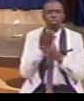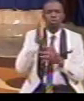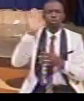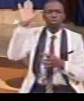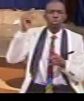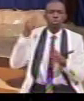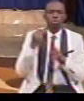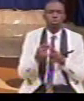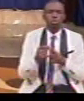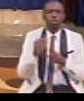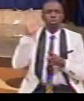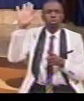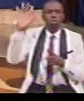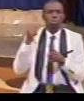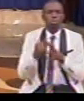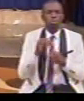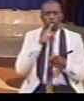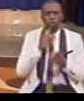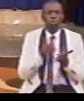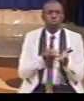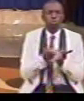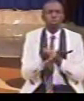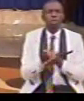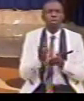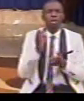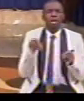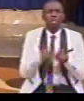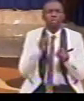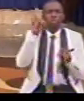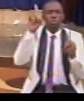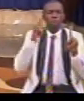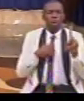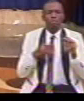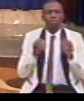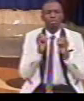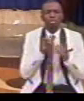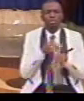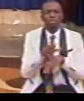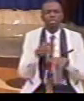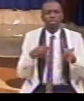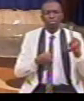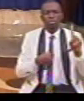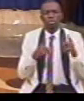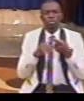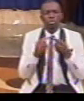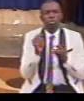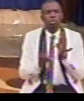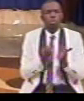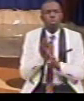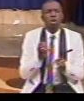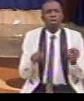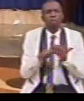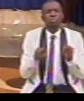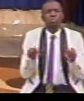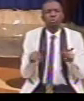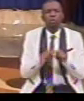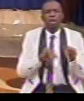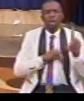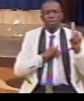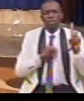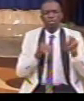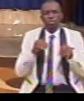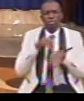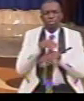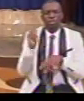truth as that was sent me into the world even so have I also sent them into the